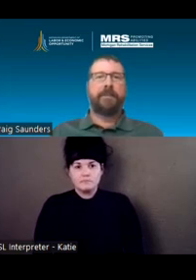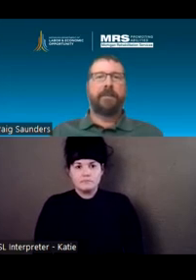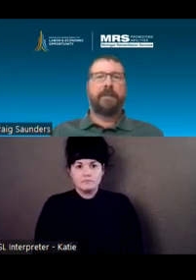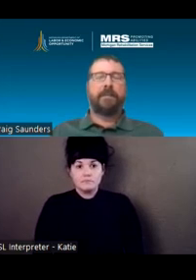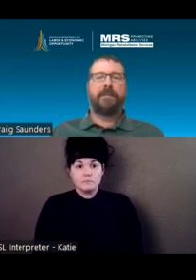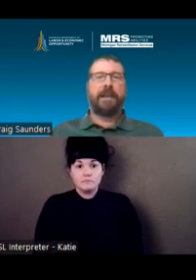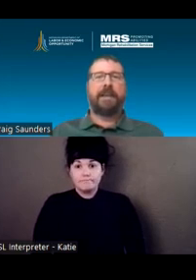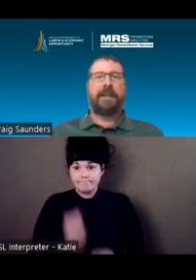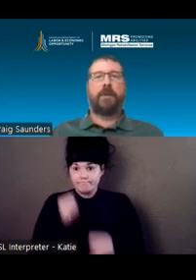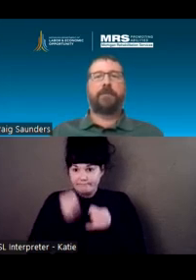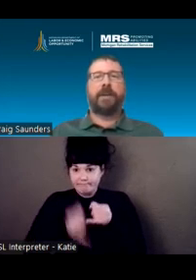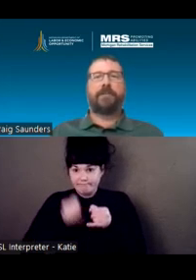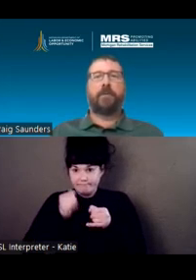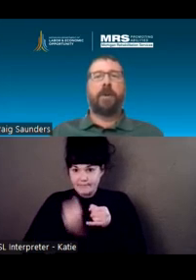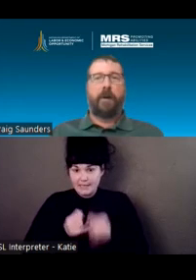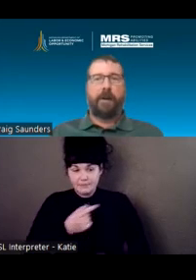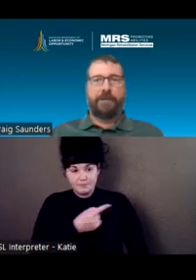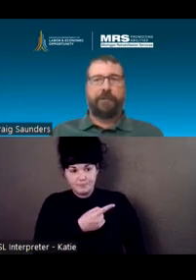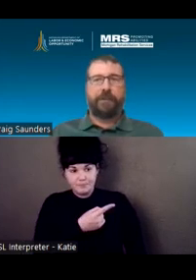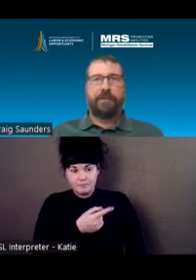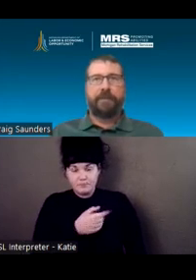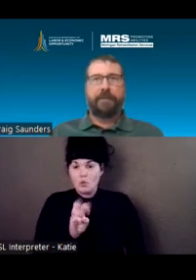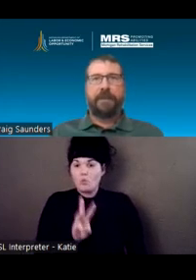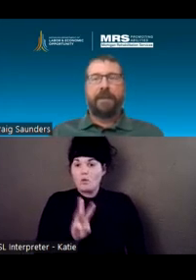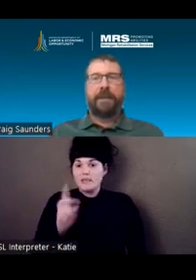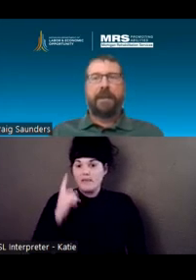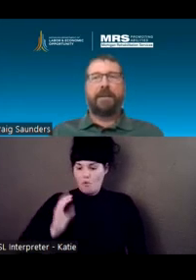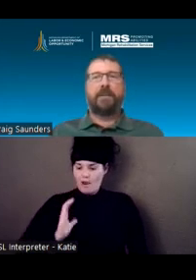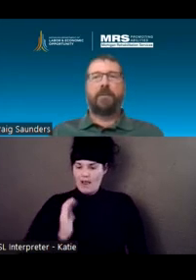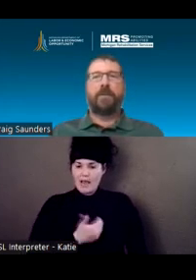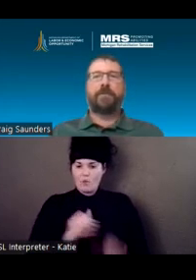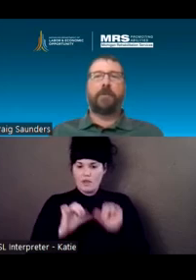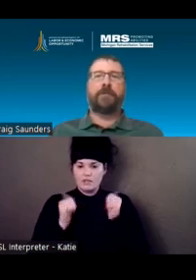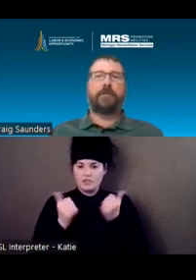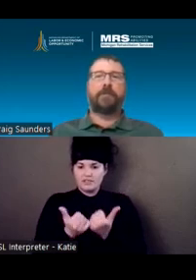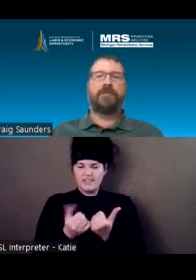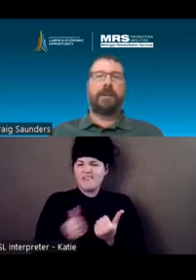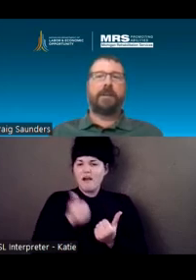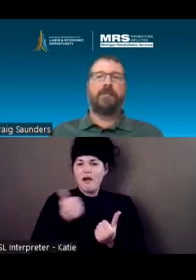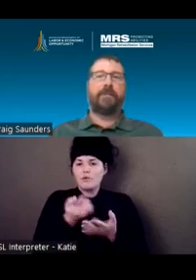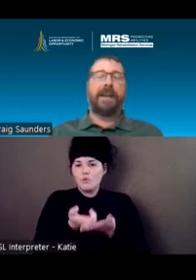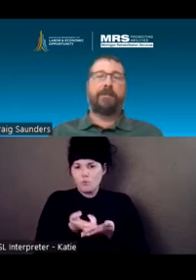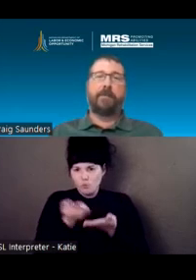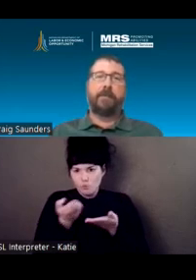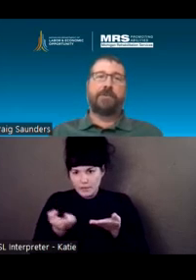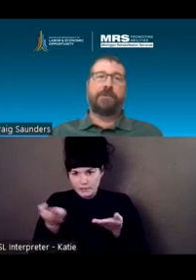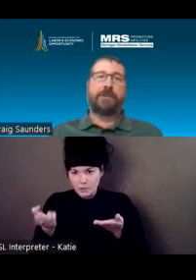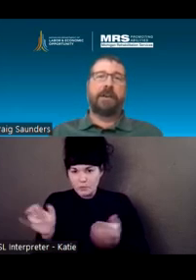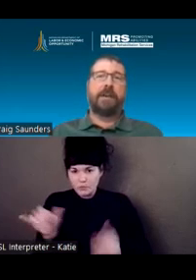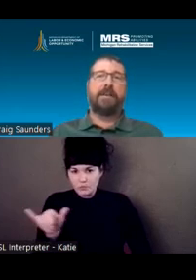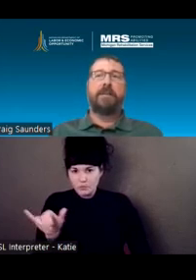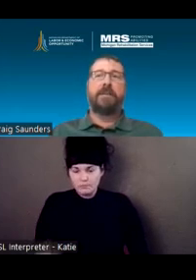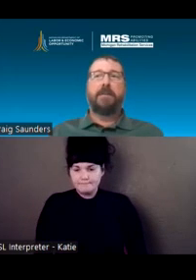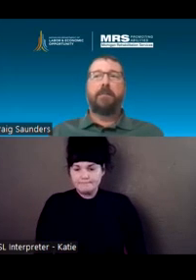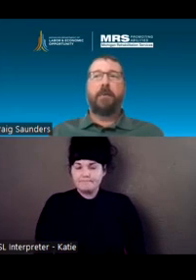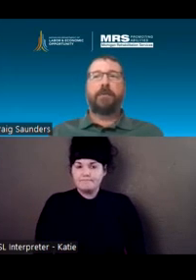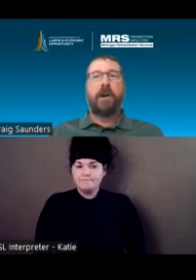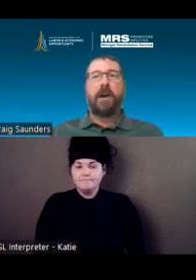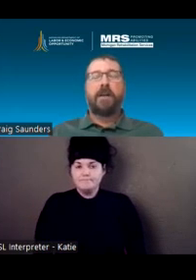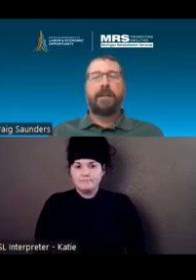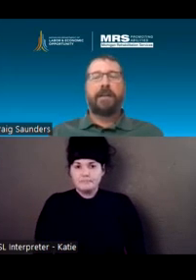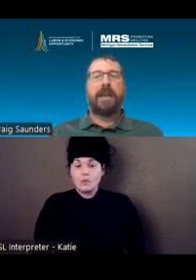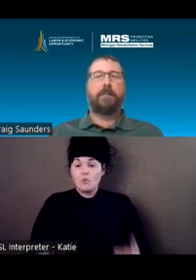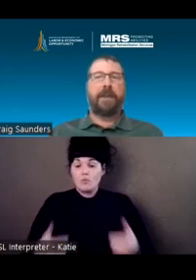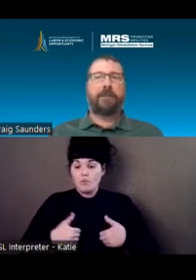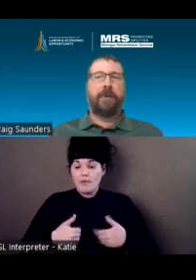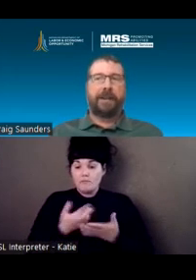Finally, the slide has websites for our agency and other resources that can provide information on both